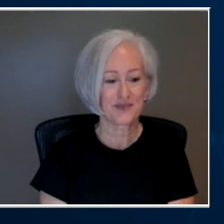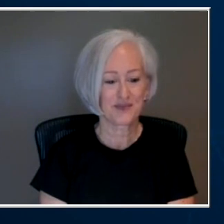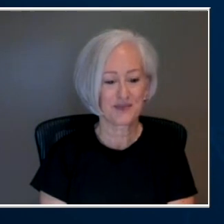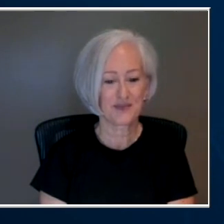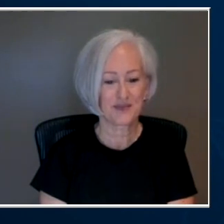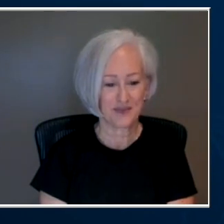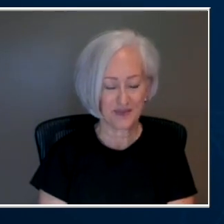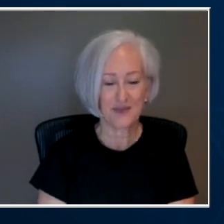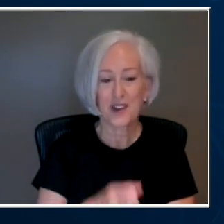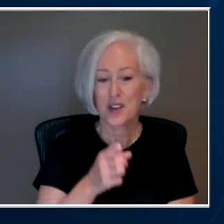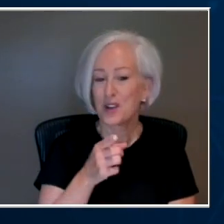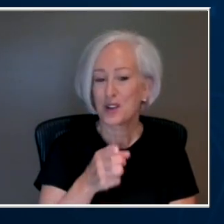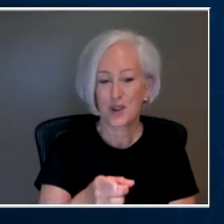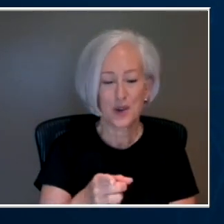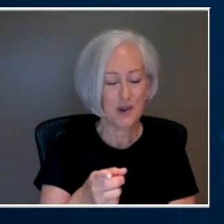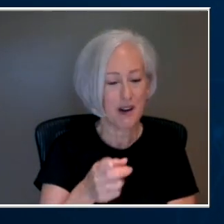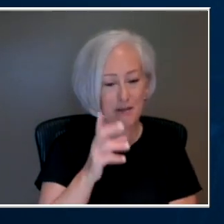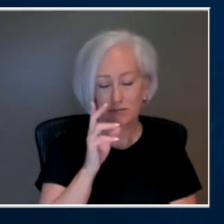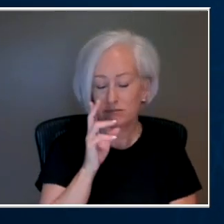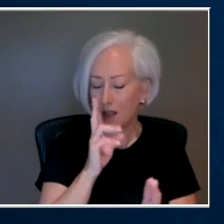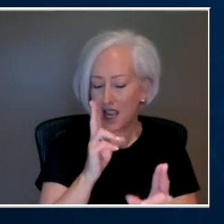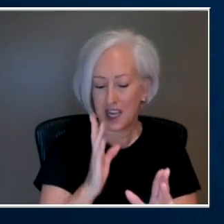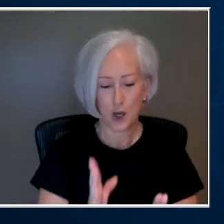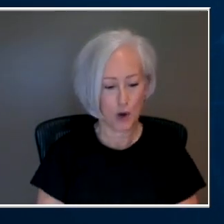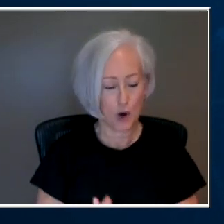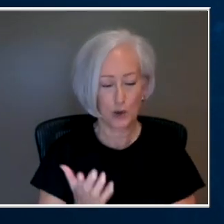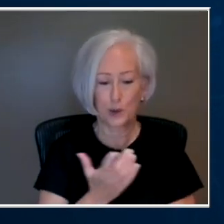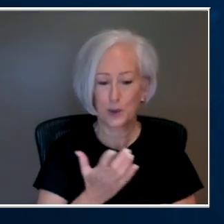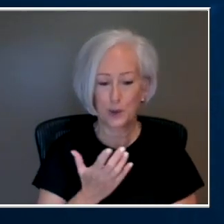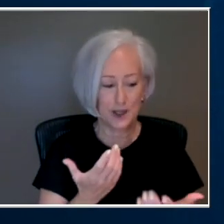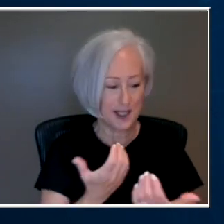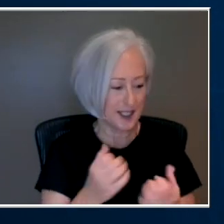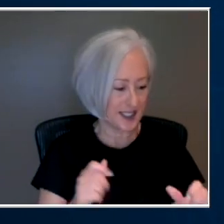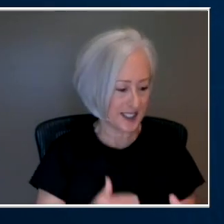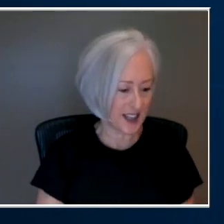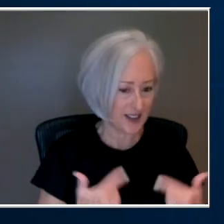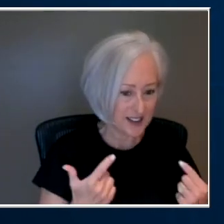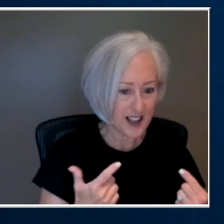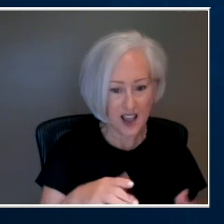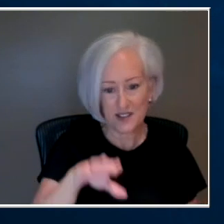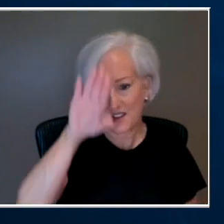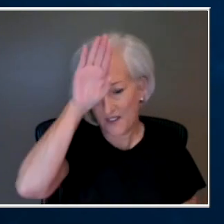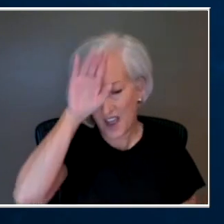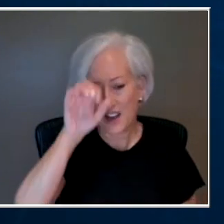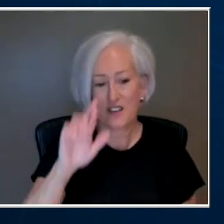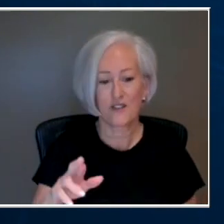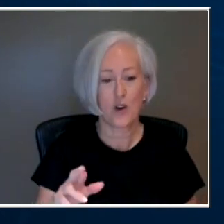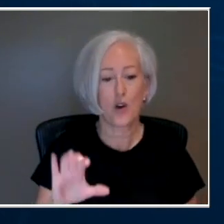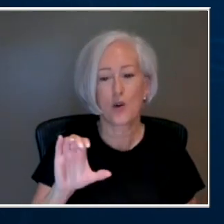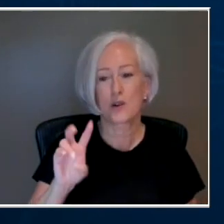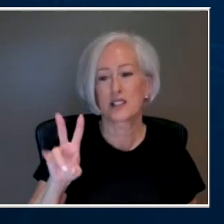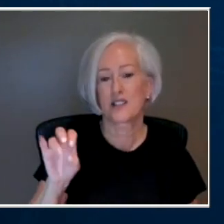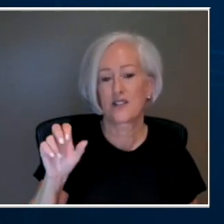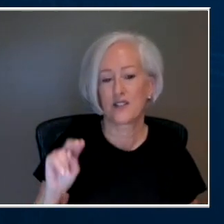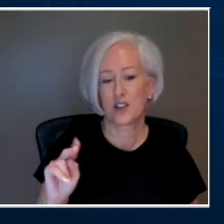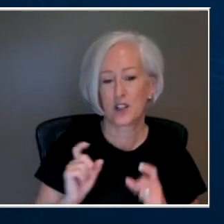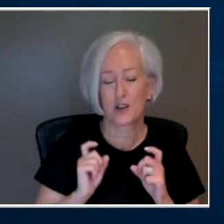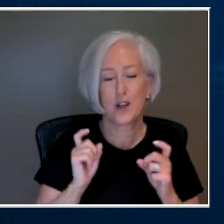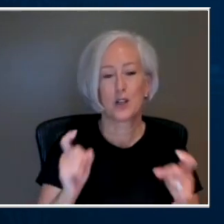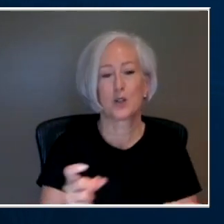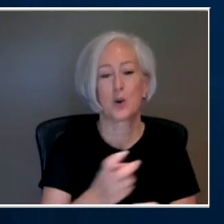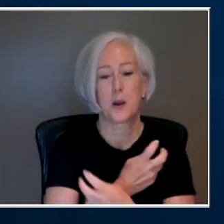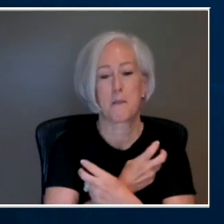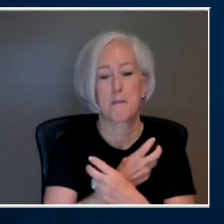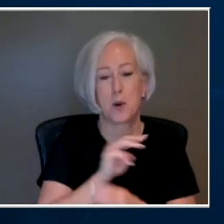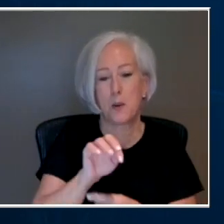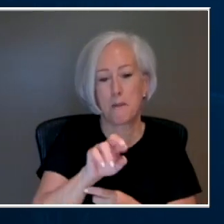You are just a hero no matter what you do. He's either saving lives as a firefighter or just as a civilian, donating his bone marrow. Sue's doctor is